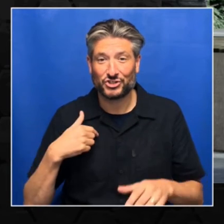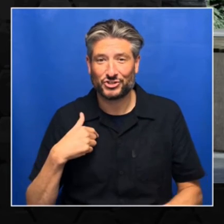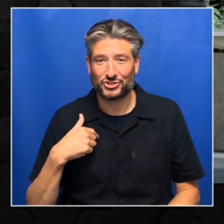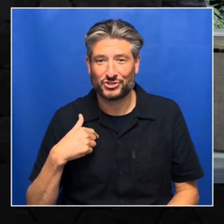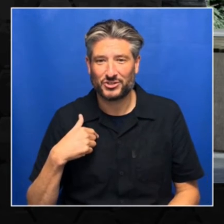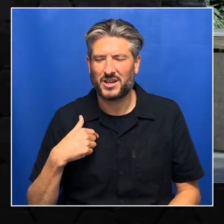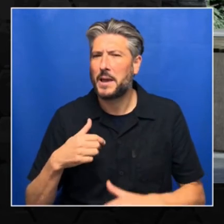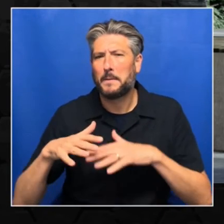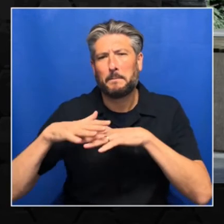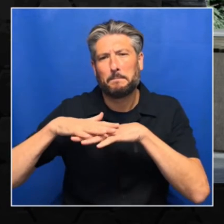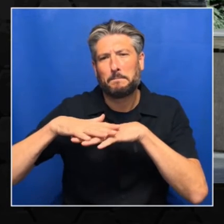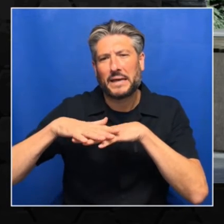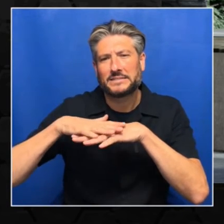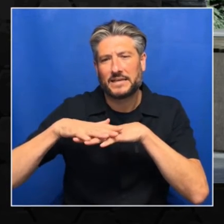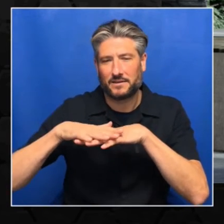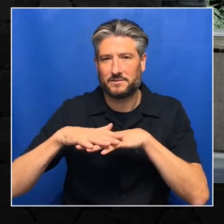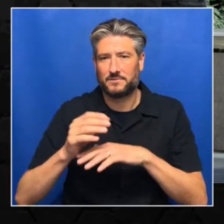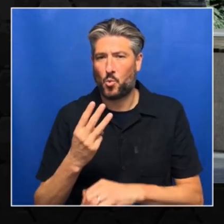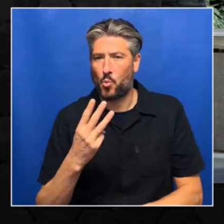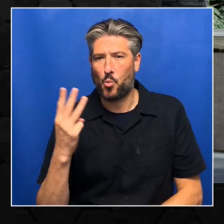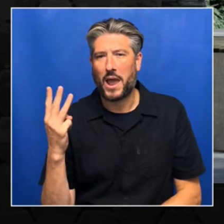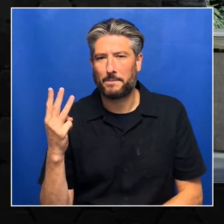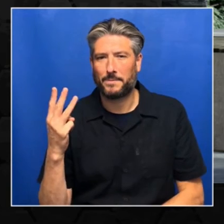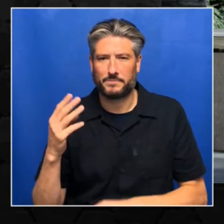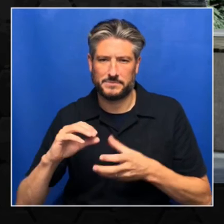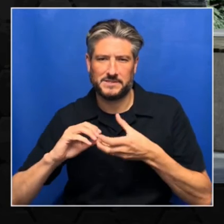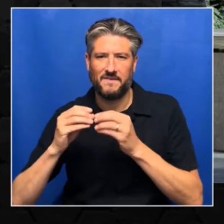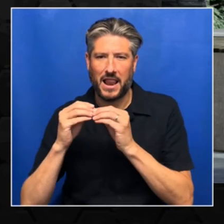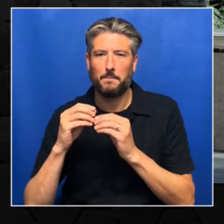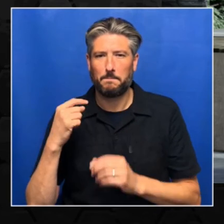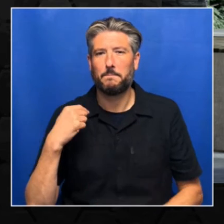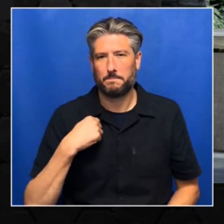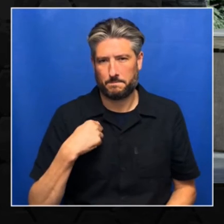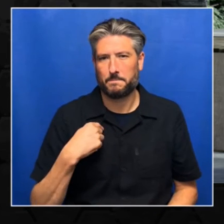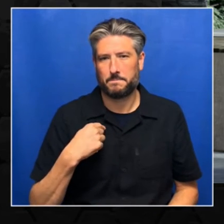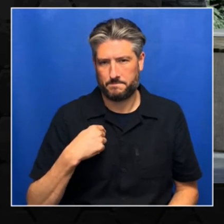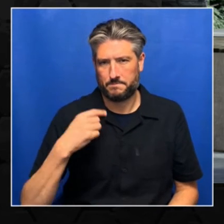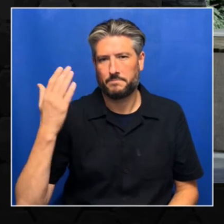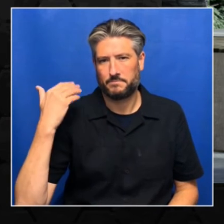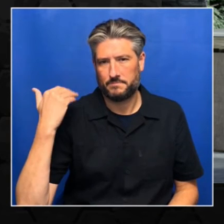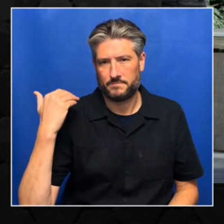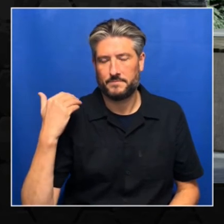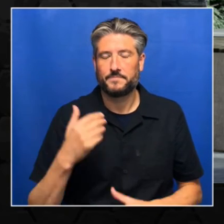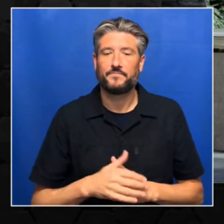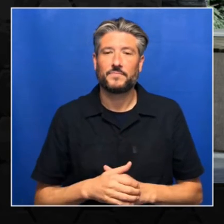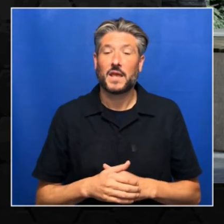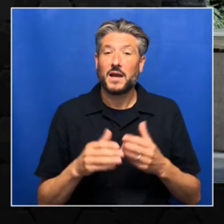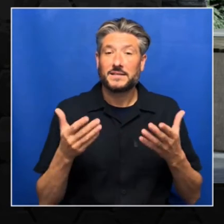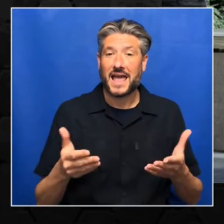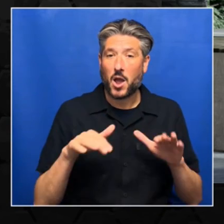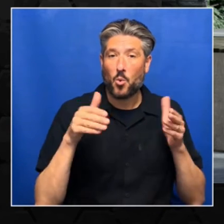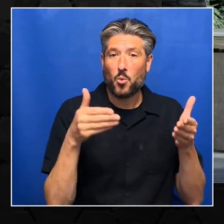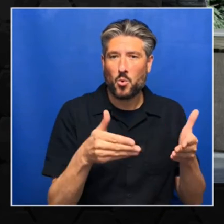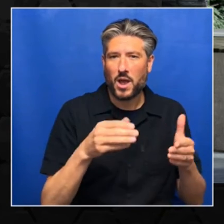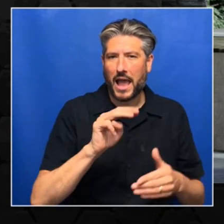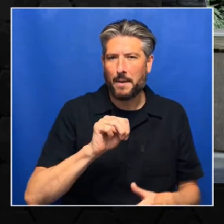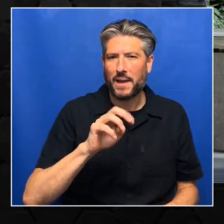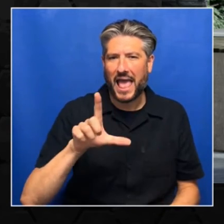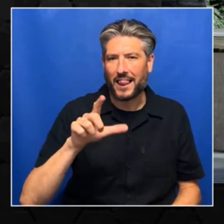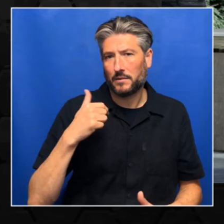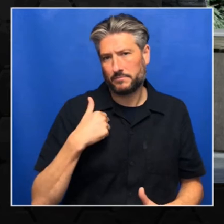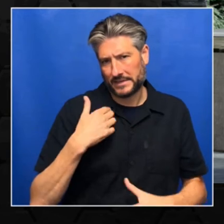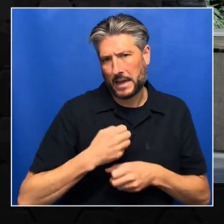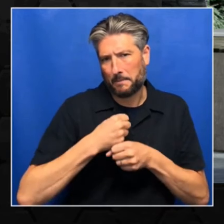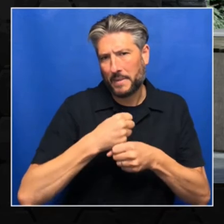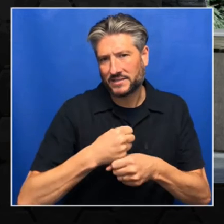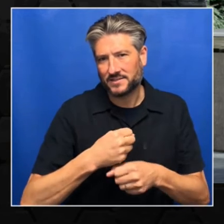development. But then if I feel like, but then after Microsoft launched an ambassador, then I saw like, I was really interested how